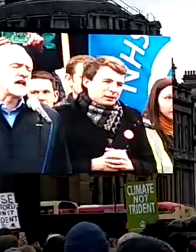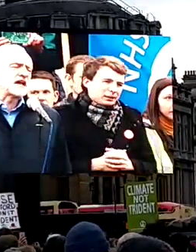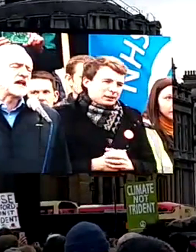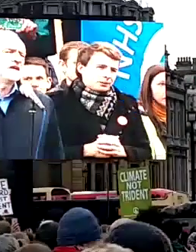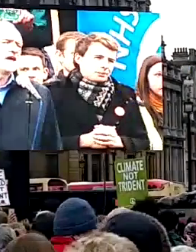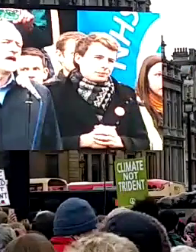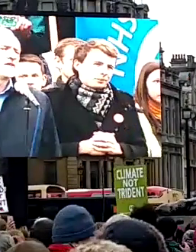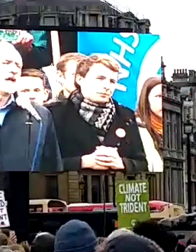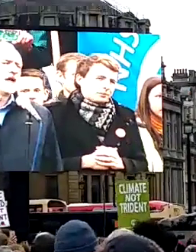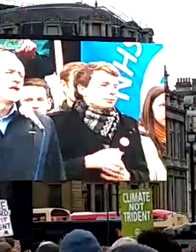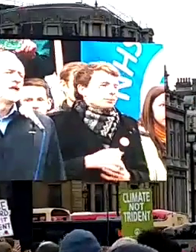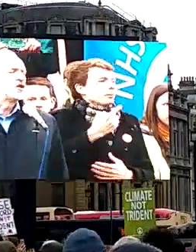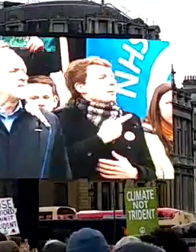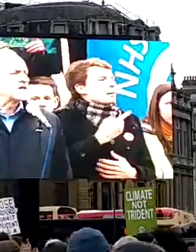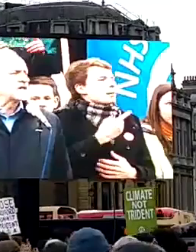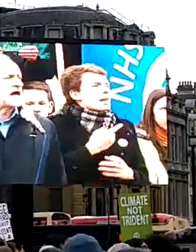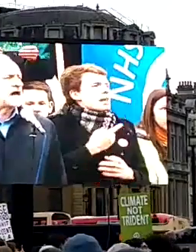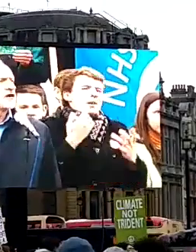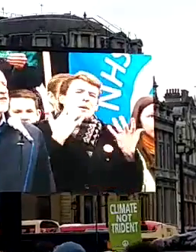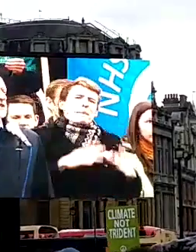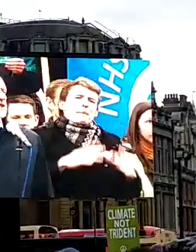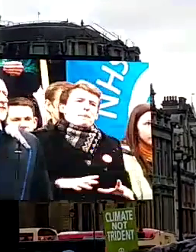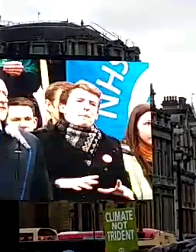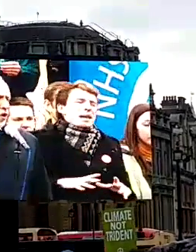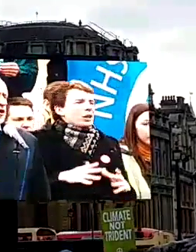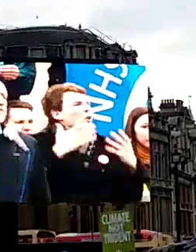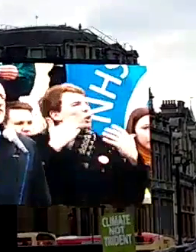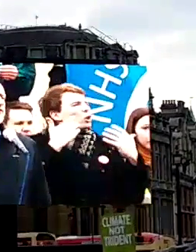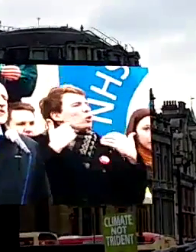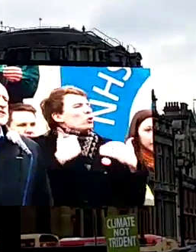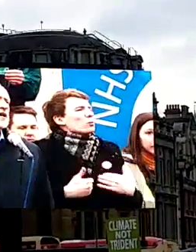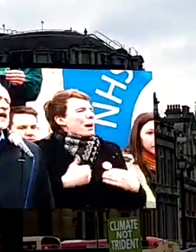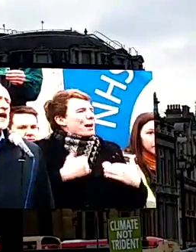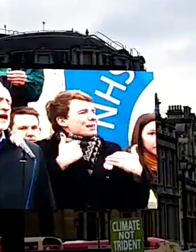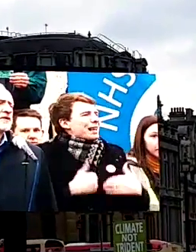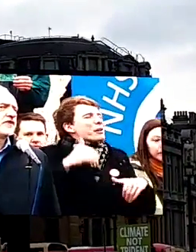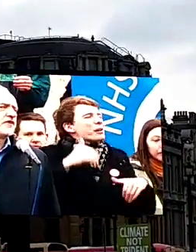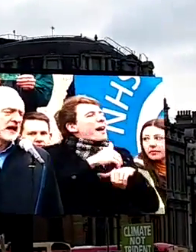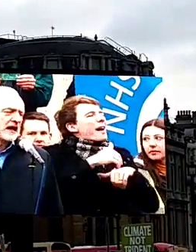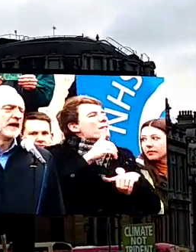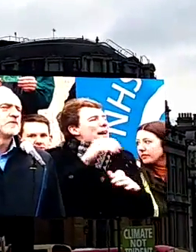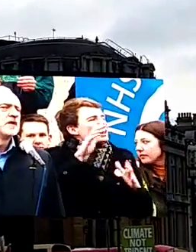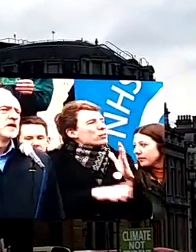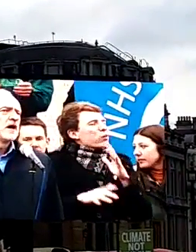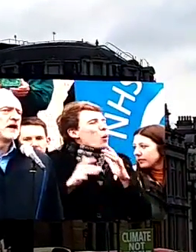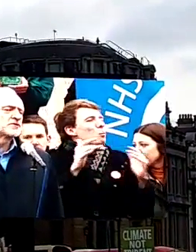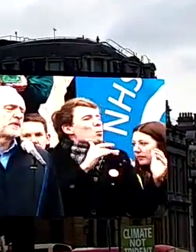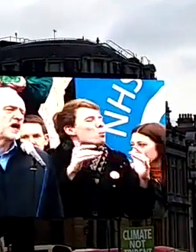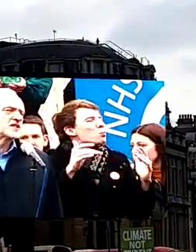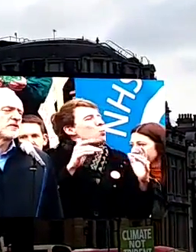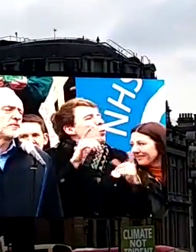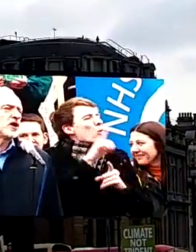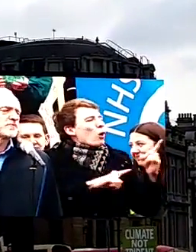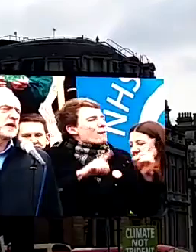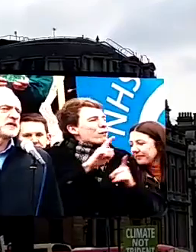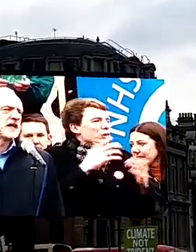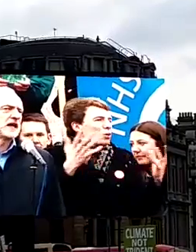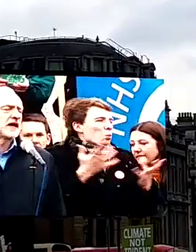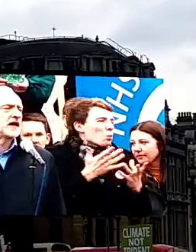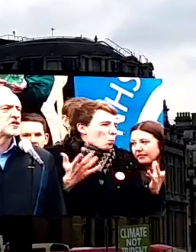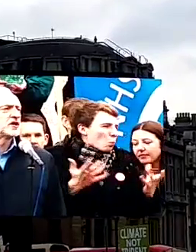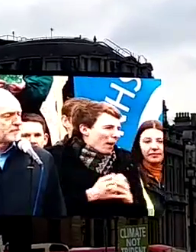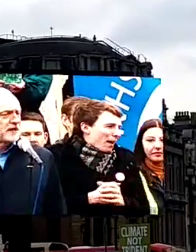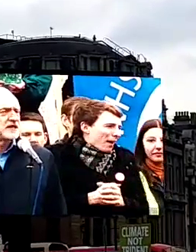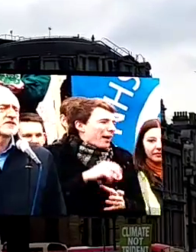of attending the Humanitarian Effects of War conference held in Vienna. I was part of a British